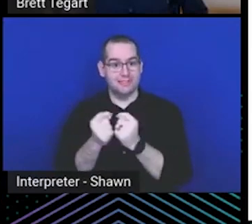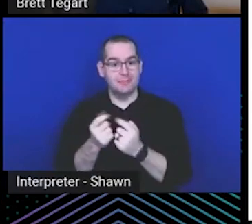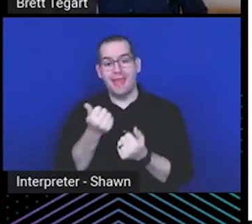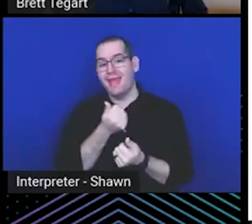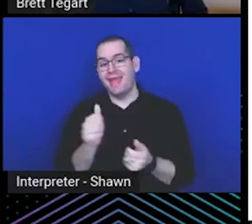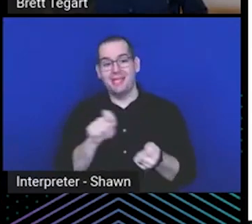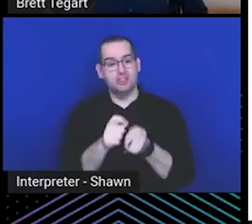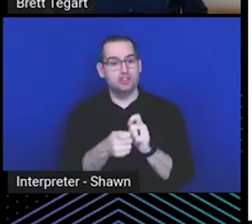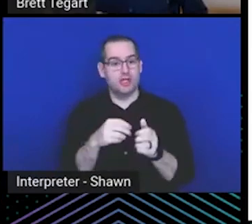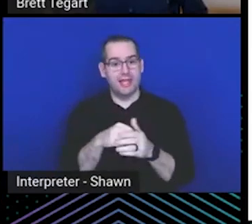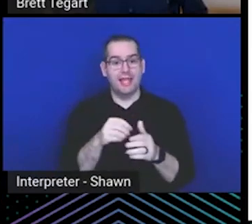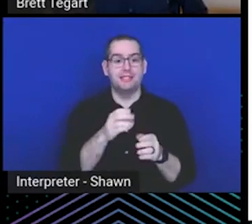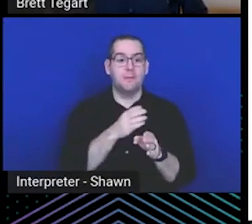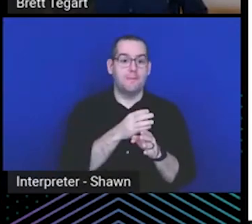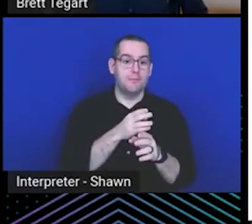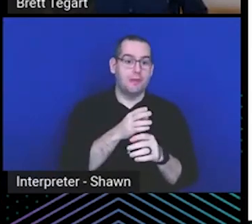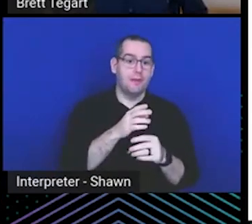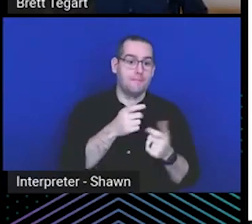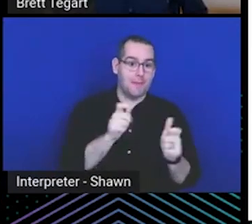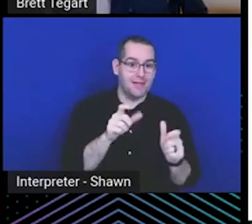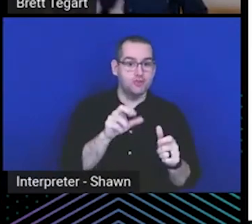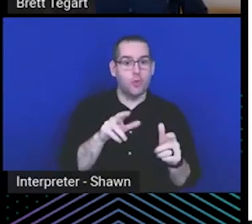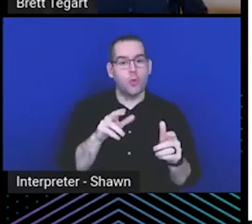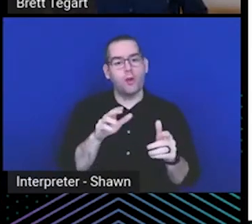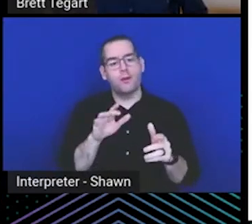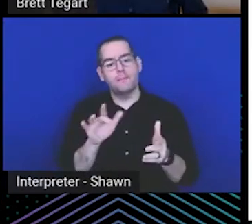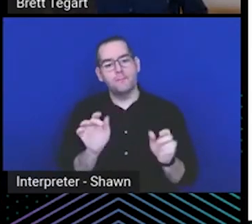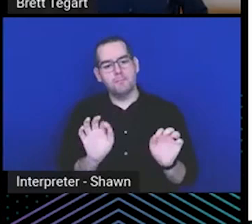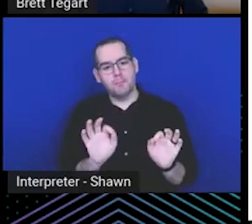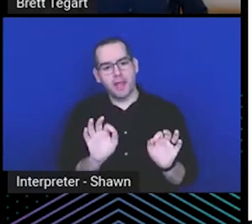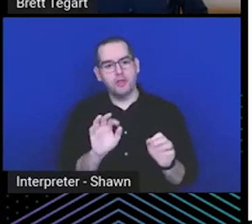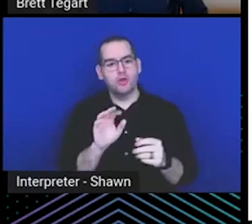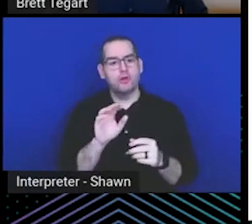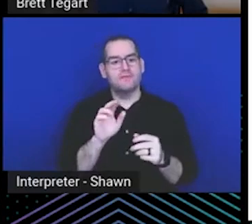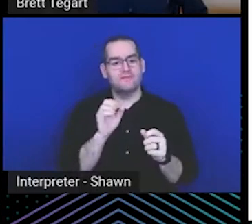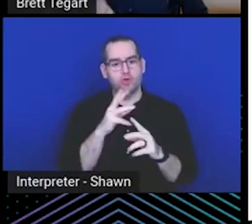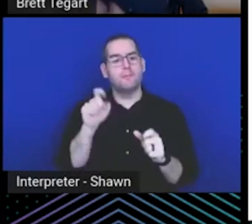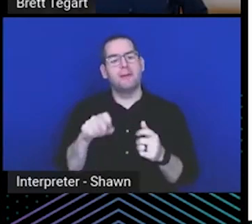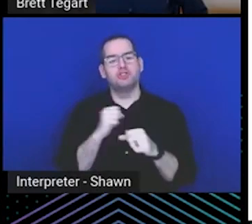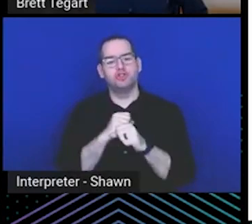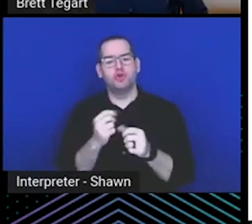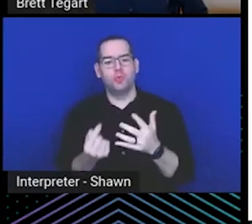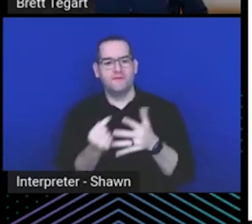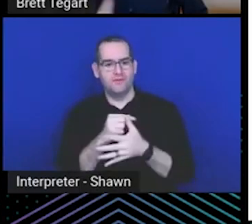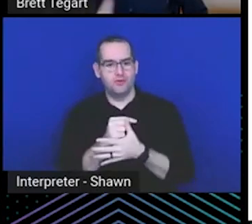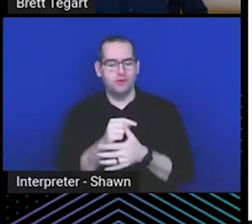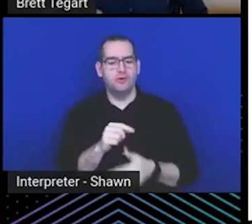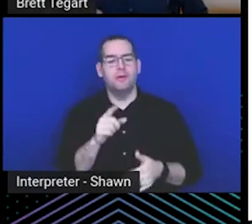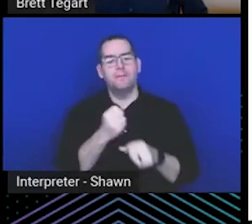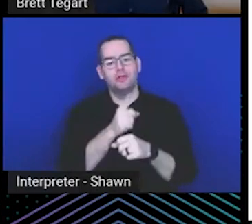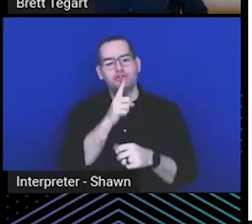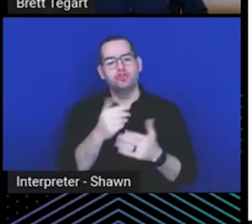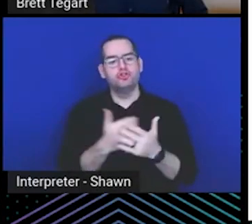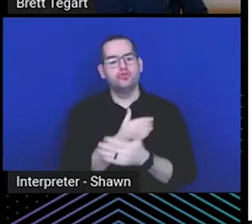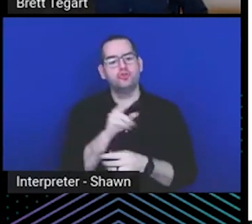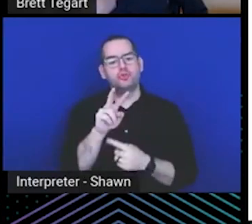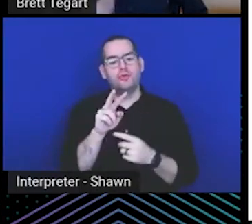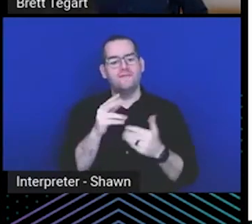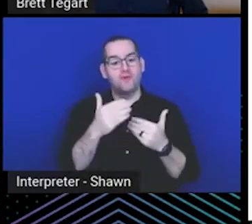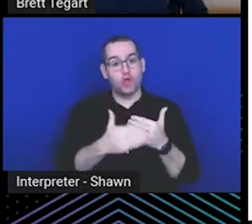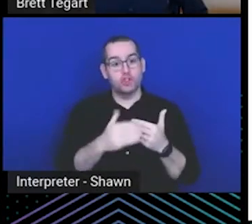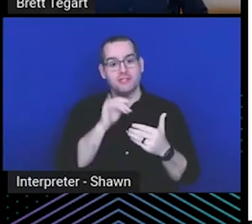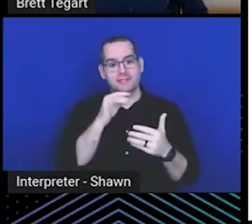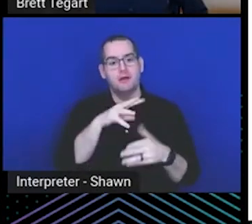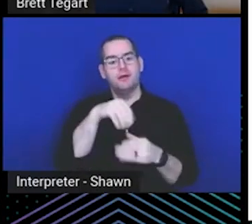change in the major or minor version results in a security review of the module to ensure the new version is still compliant or is